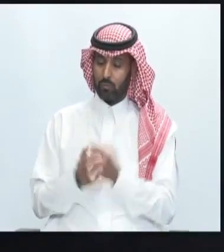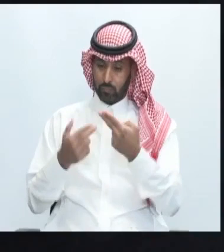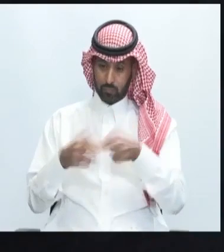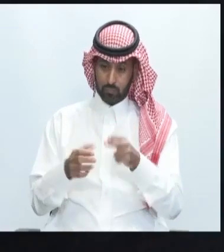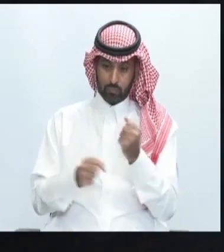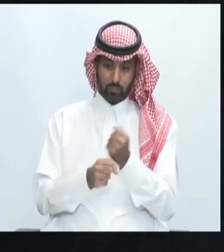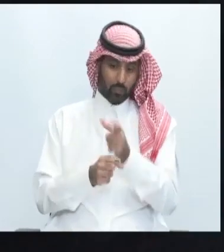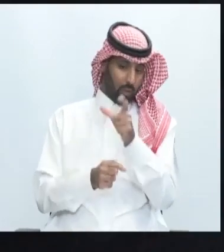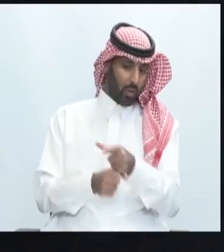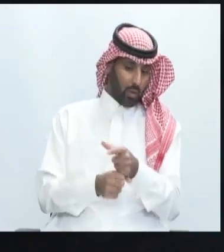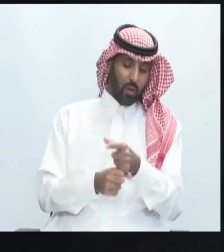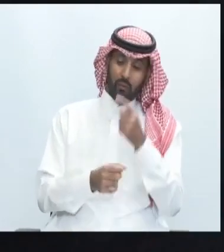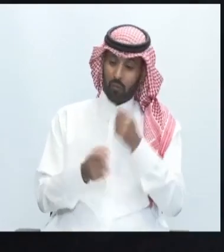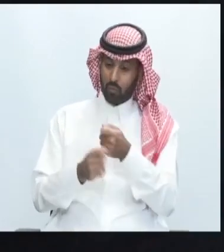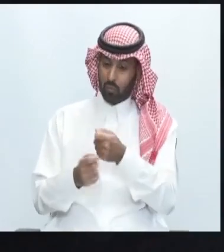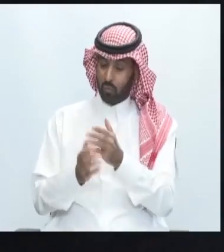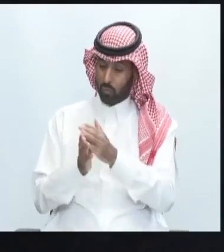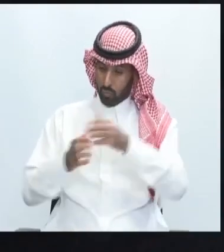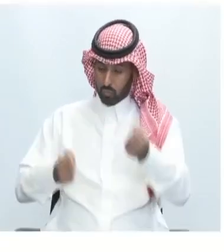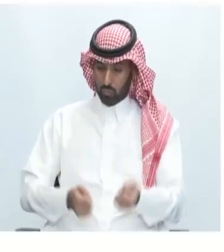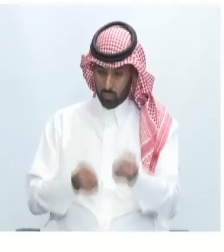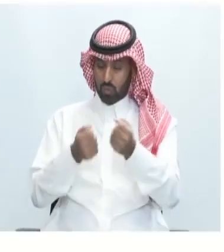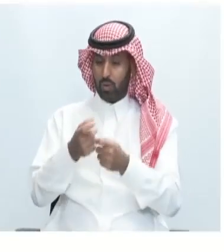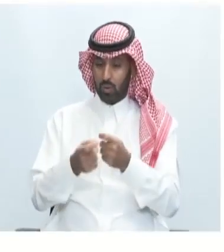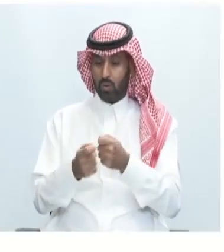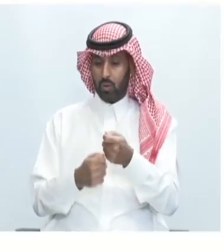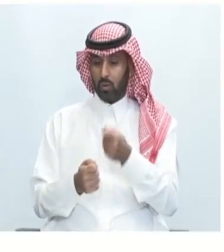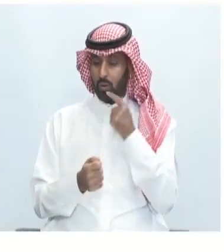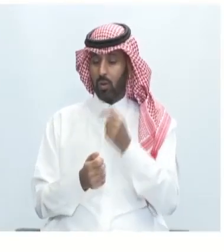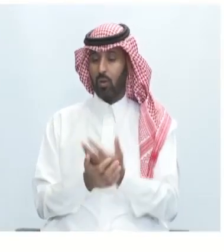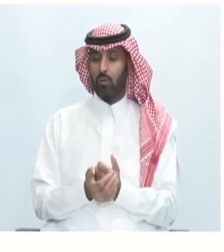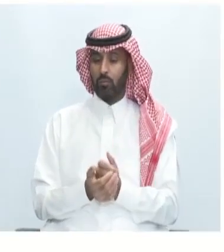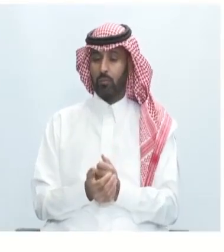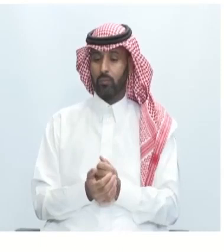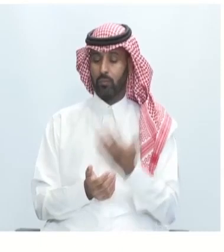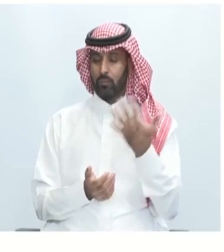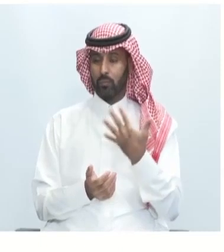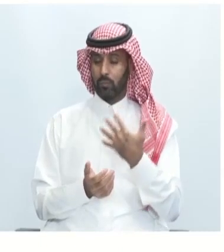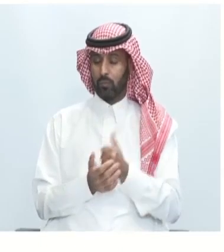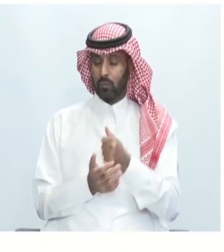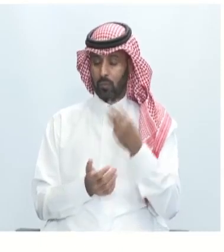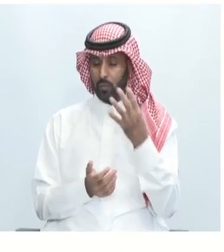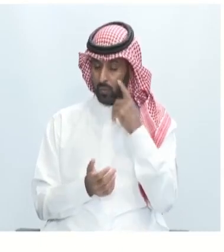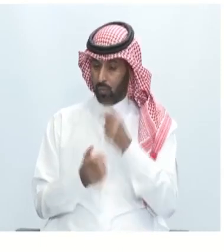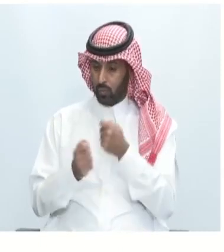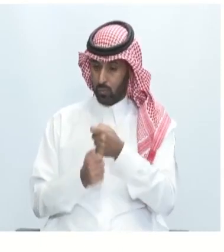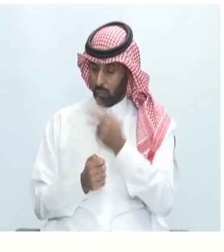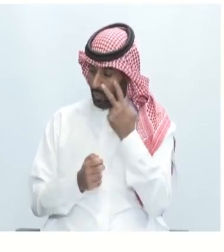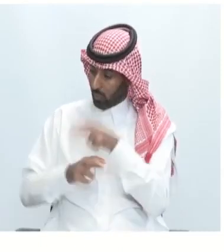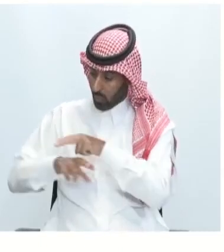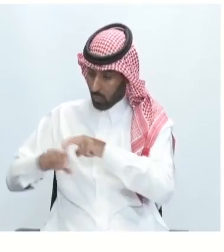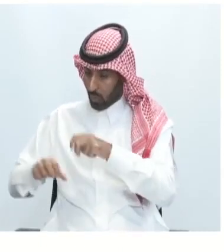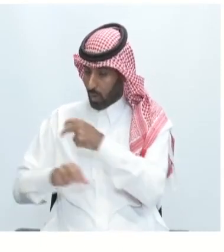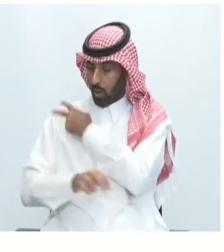with the object. Yes, that's correct. 54 money boxes, this is the object, were